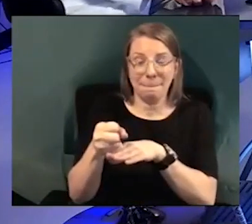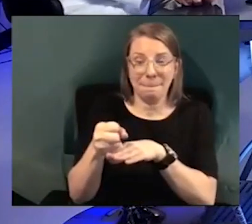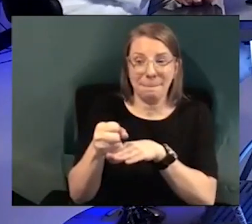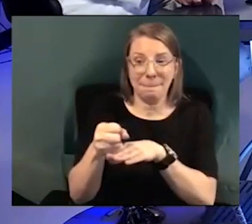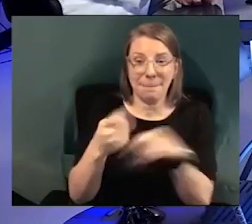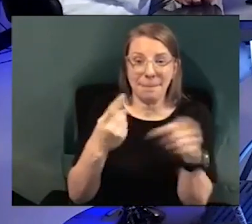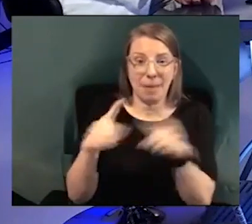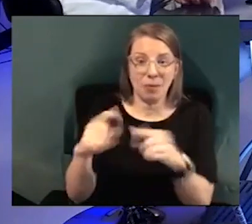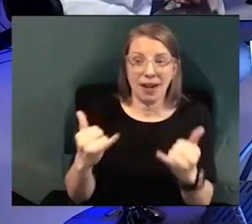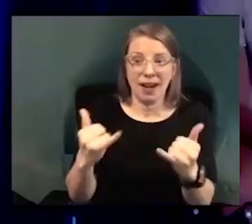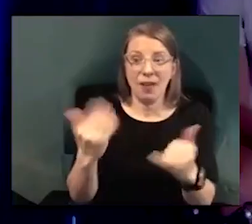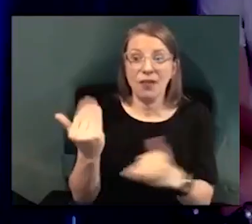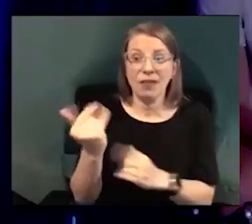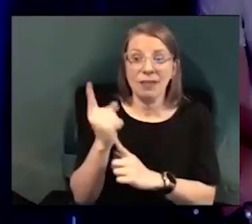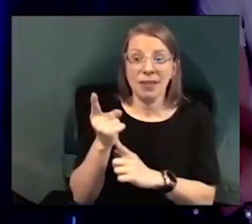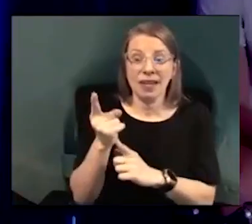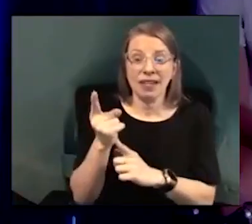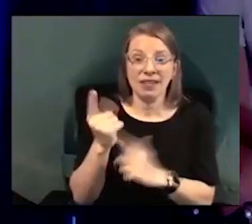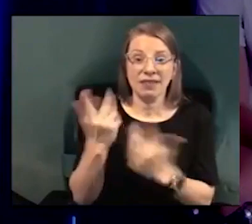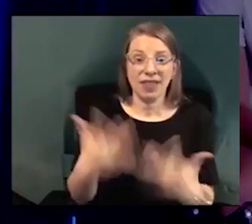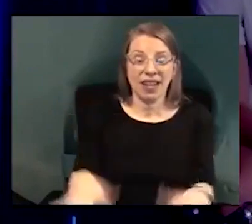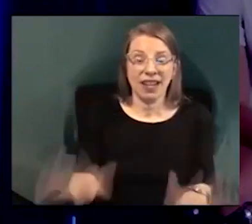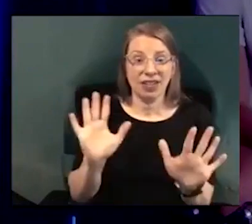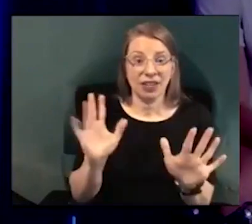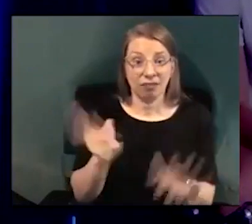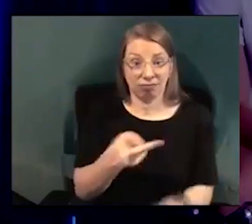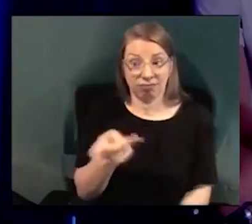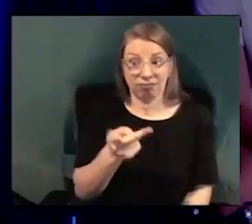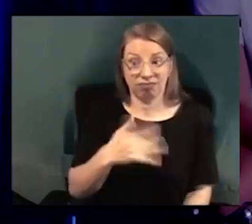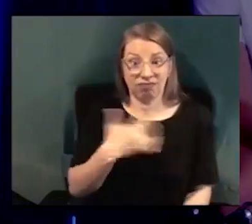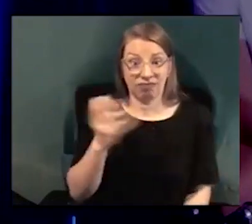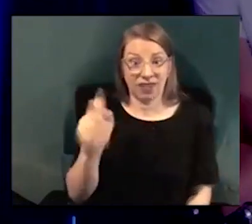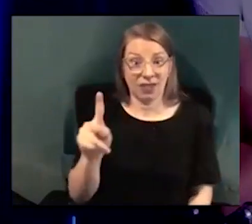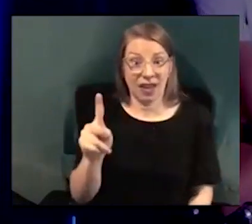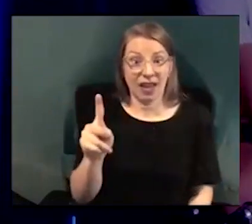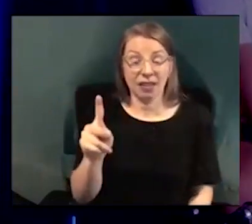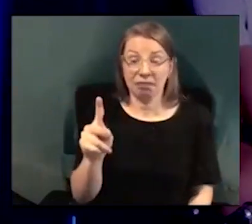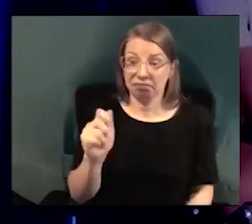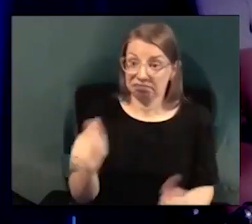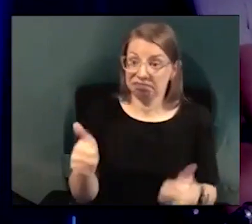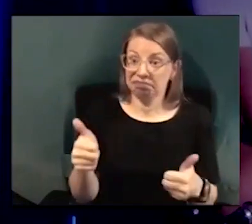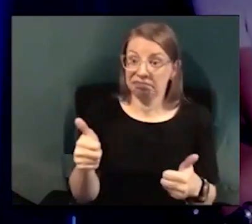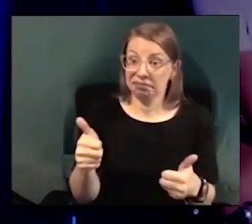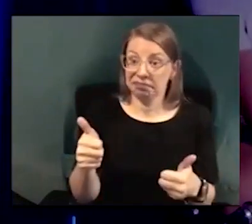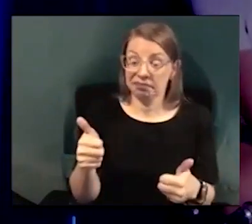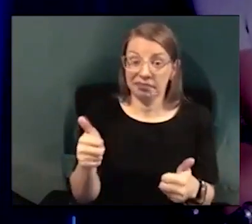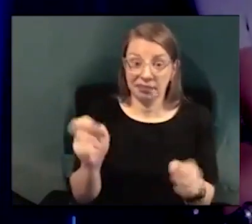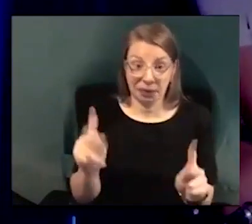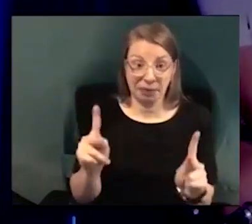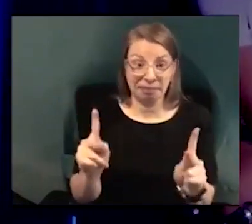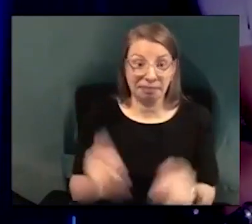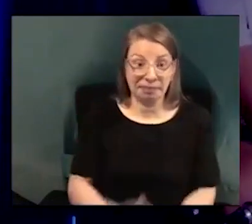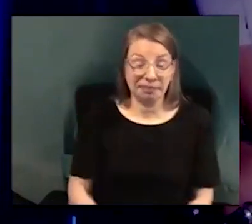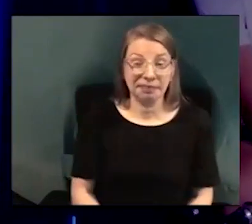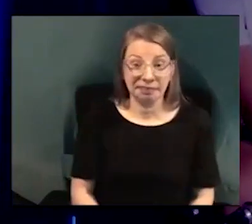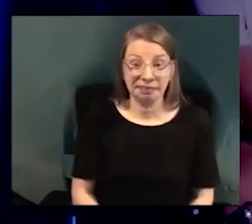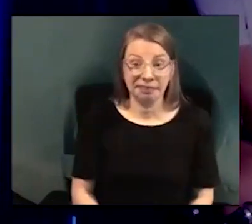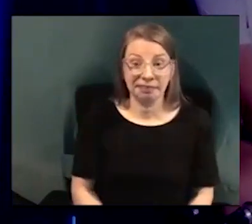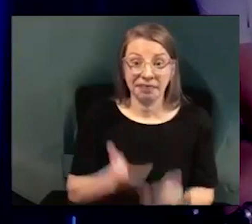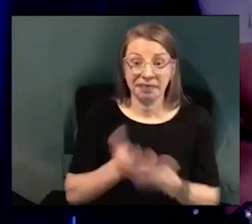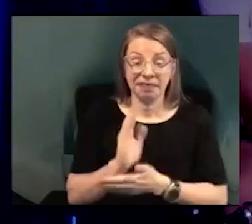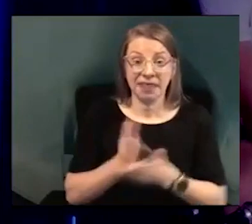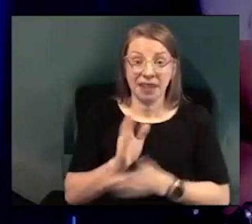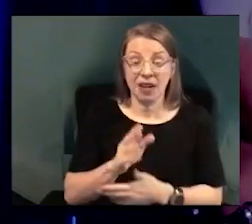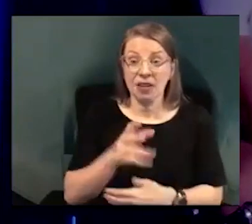15 minutes are up. So Wyatt and Carolina, you guys feeling okay? Yeah. Feeling good? Yeah. Okay. Drink All lots right. of water today. Move those arms